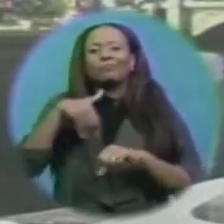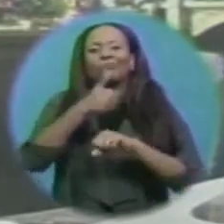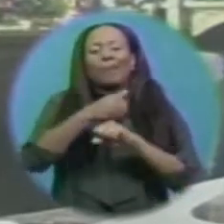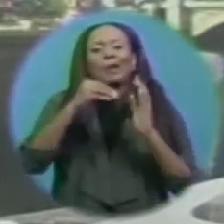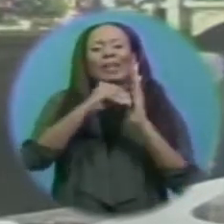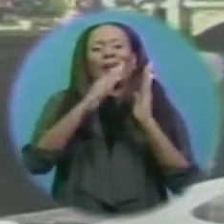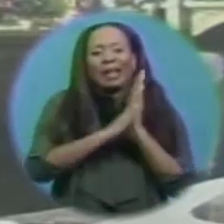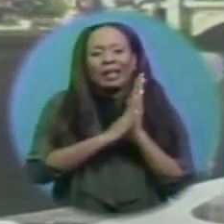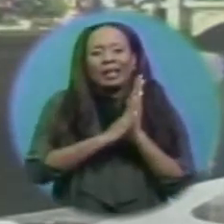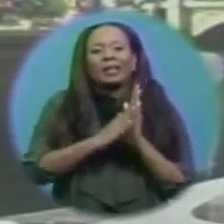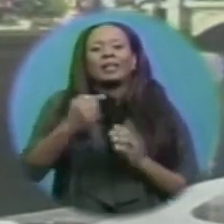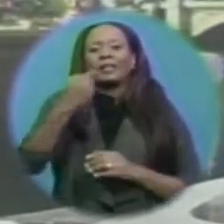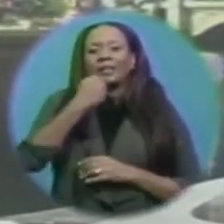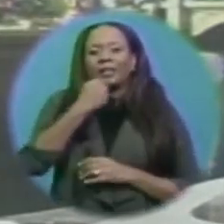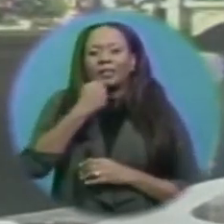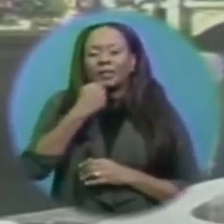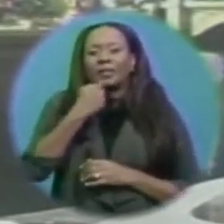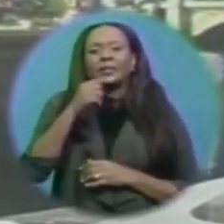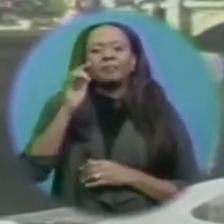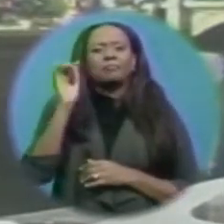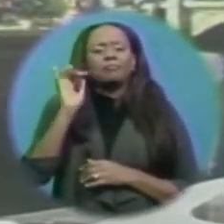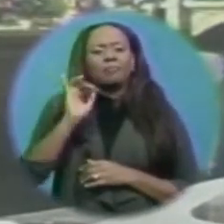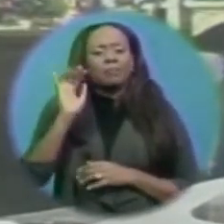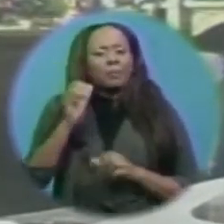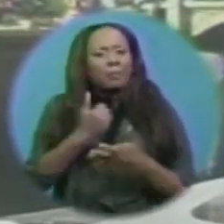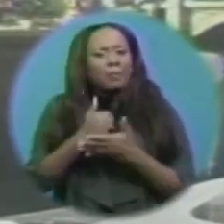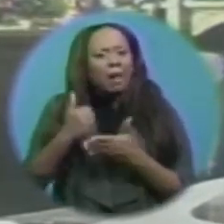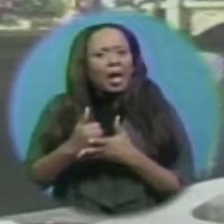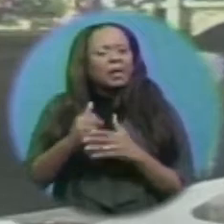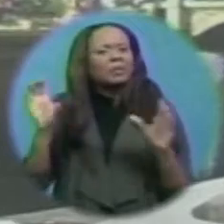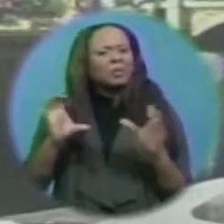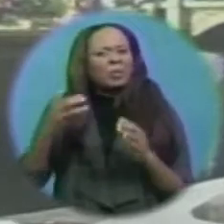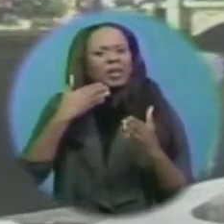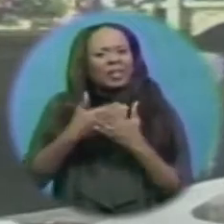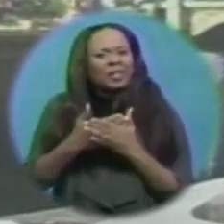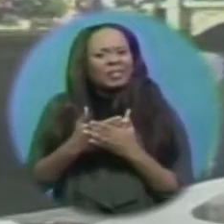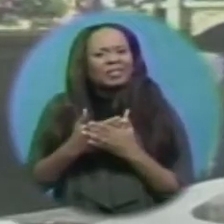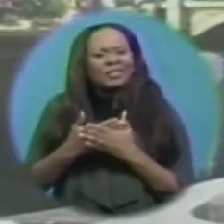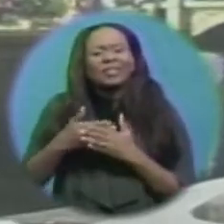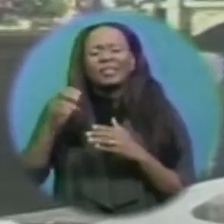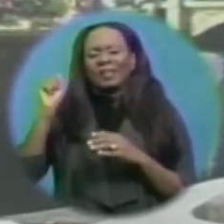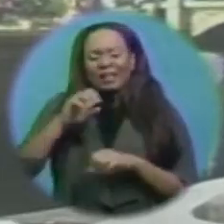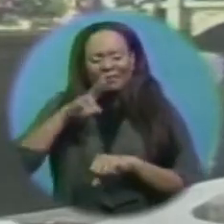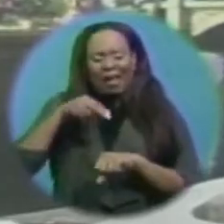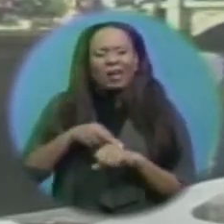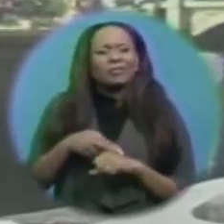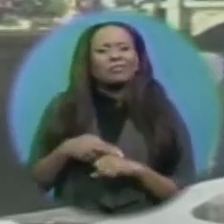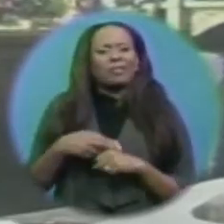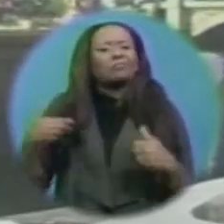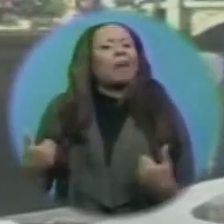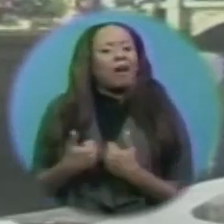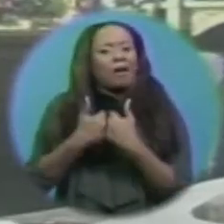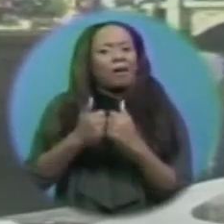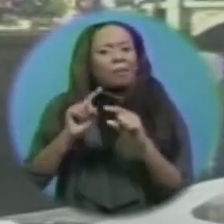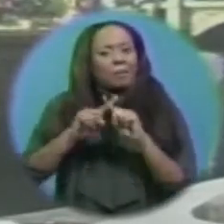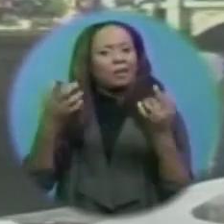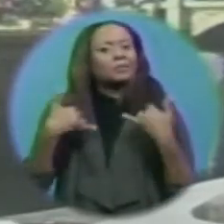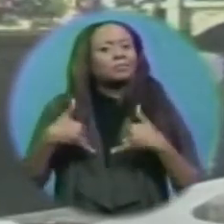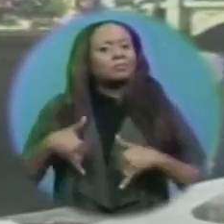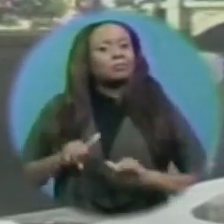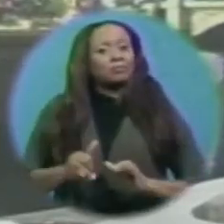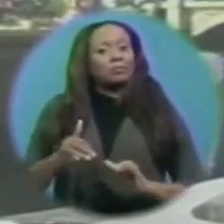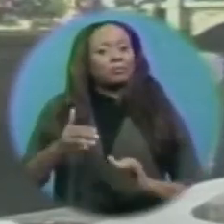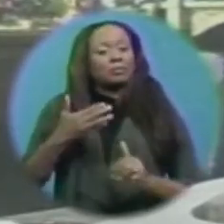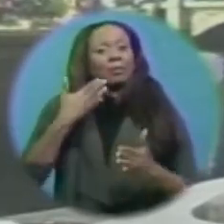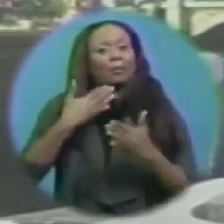that FCIB is performing well, even though it's going through incredible recent natural hardships. He went on to say that a